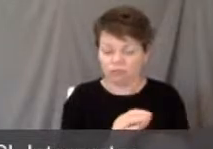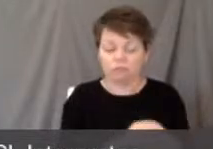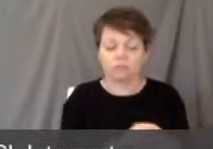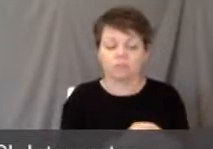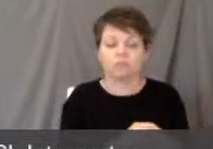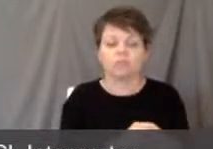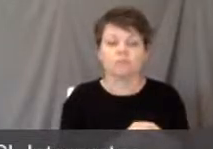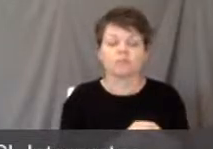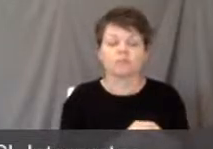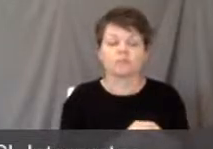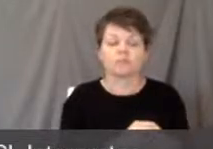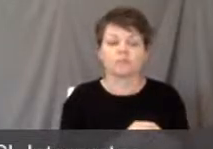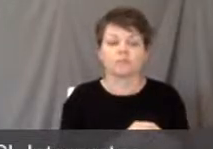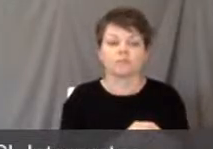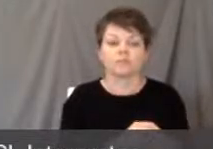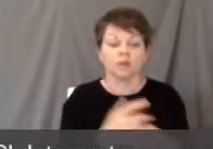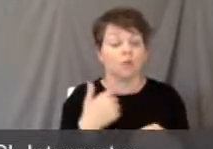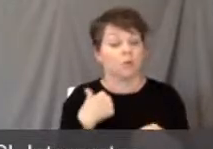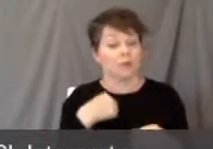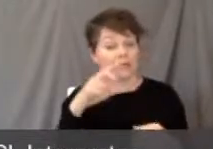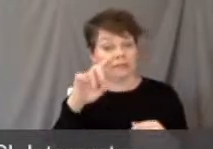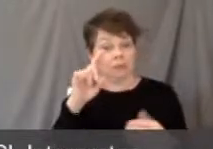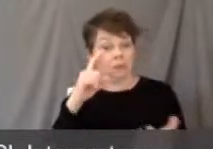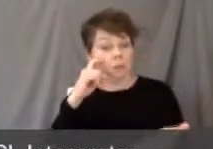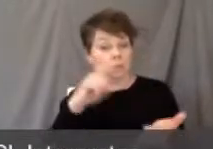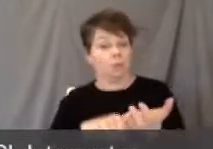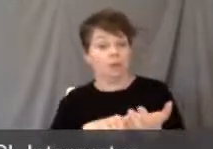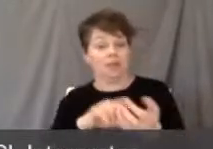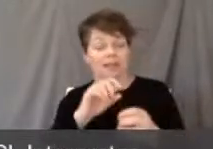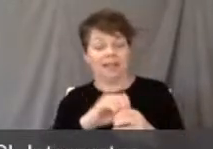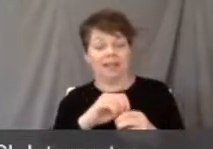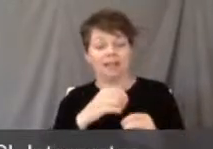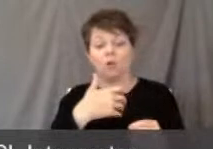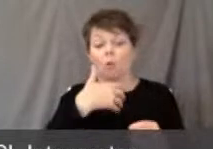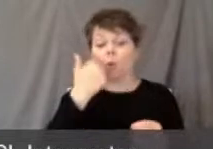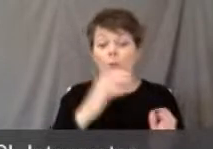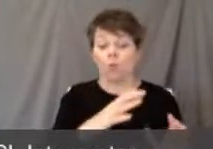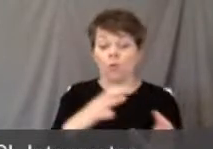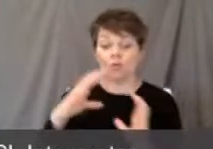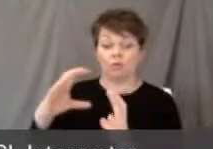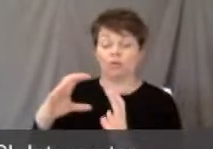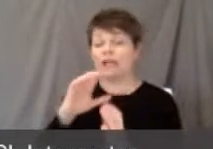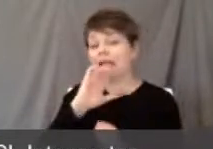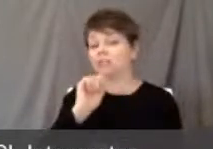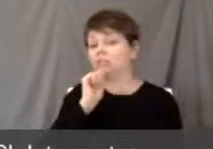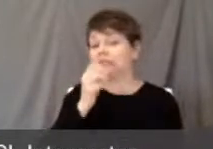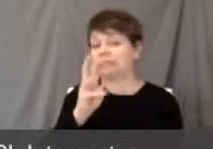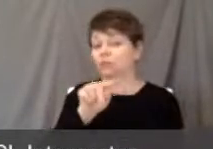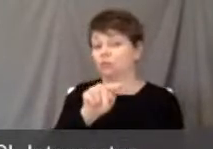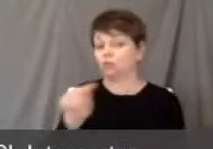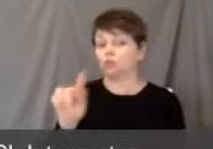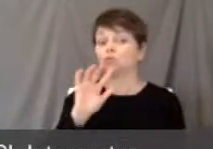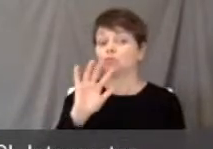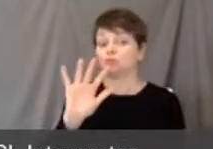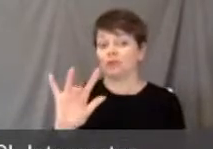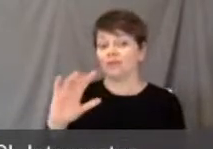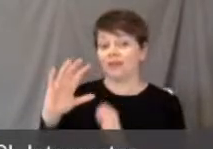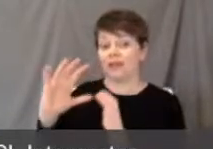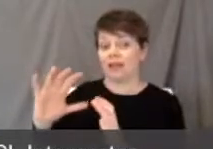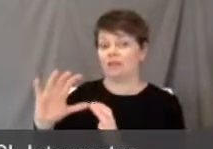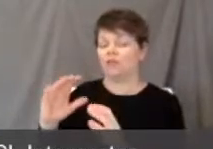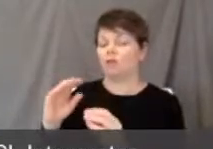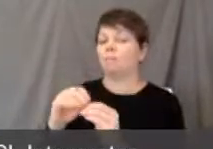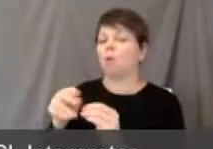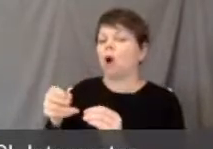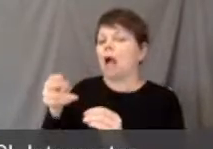seen that there has been in that little bit older age group, the 16 to 25, slightly higher